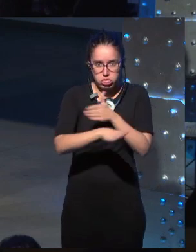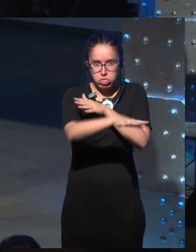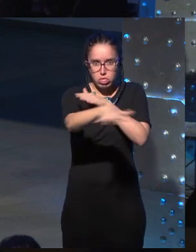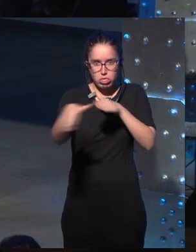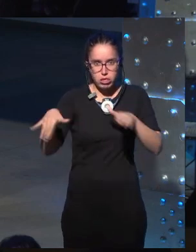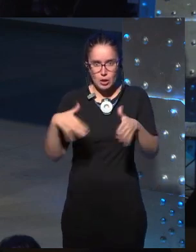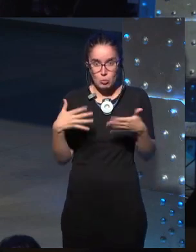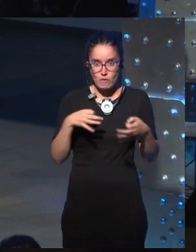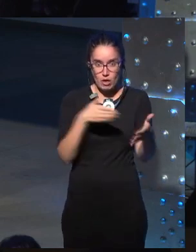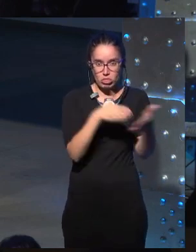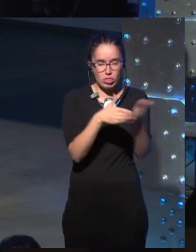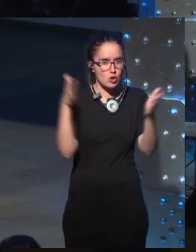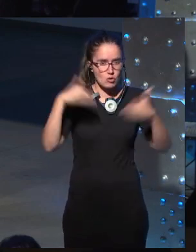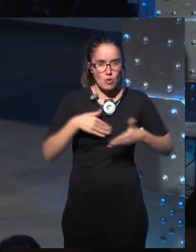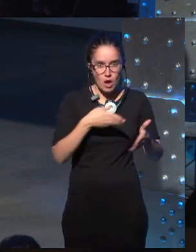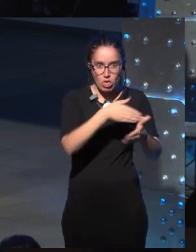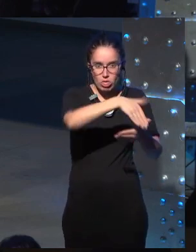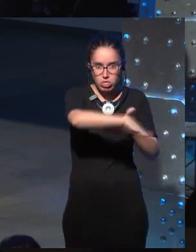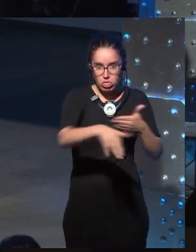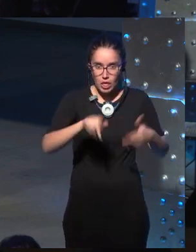gravitational waves. Can you feel them?